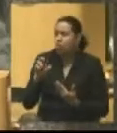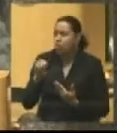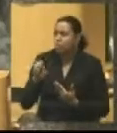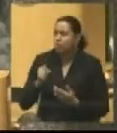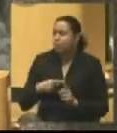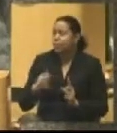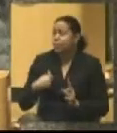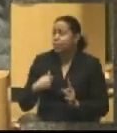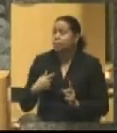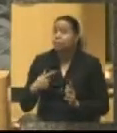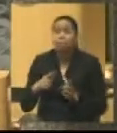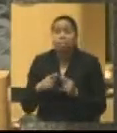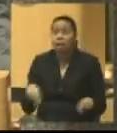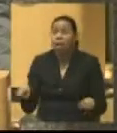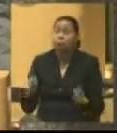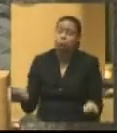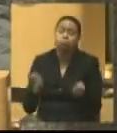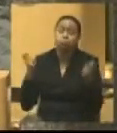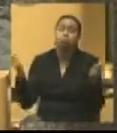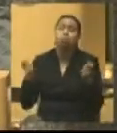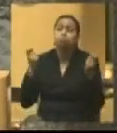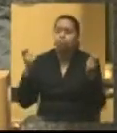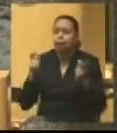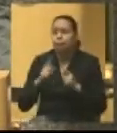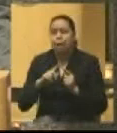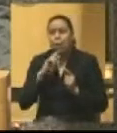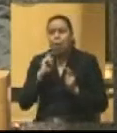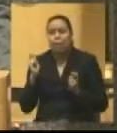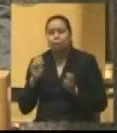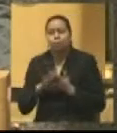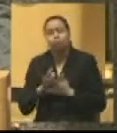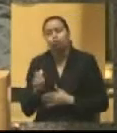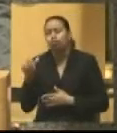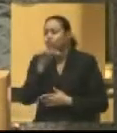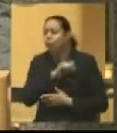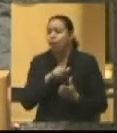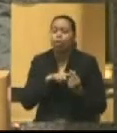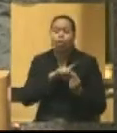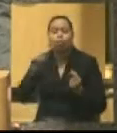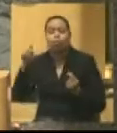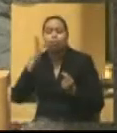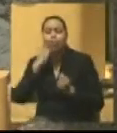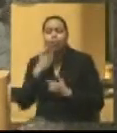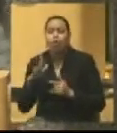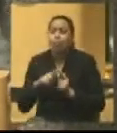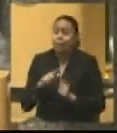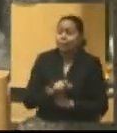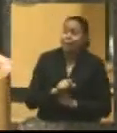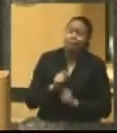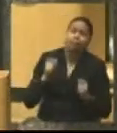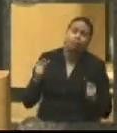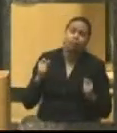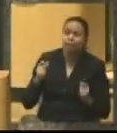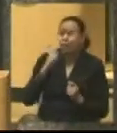A great jubilee commenced on the plantation, but Old Massa got drunk and skulked off to his room while the slaves were, quote, cheering Abraham